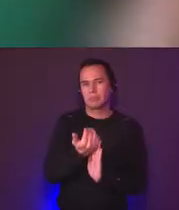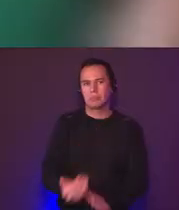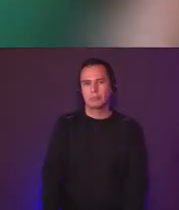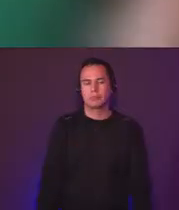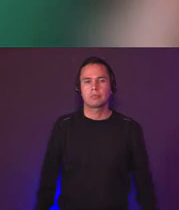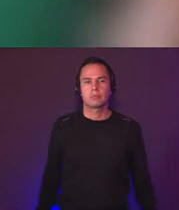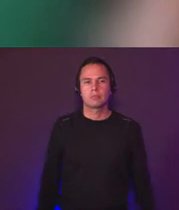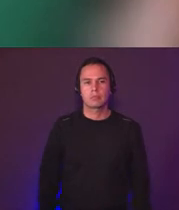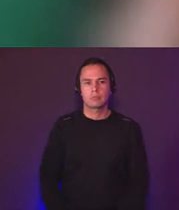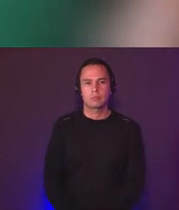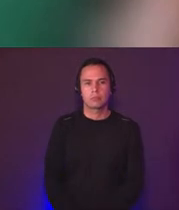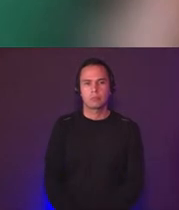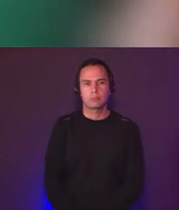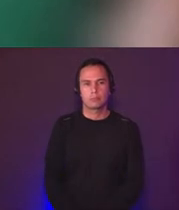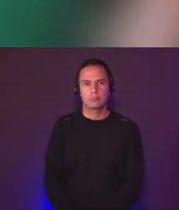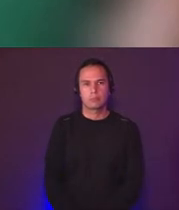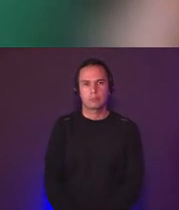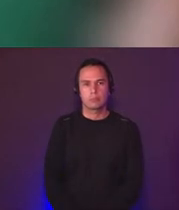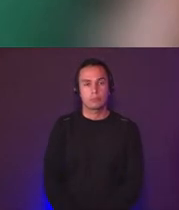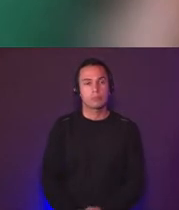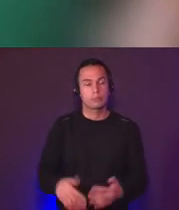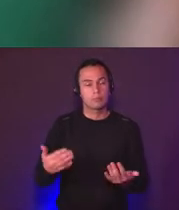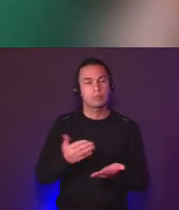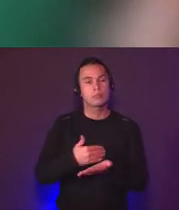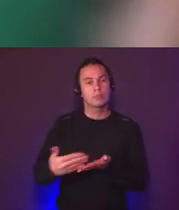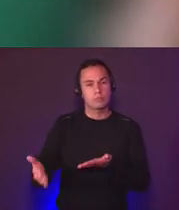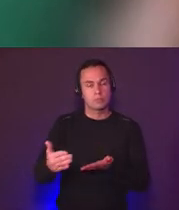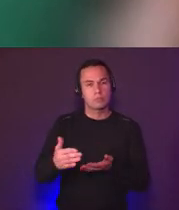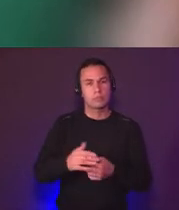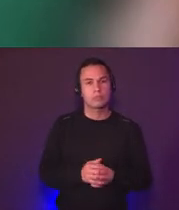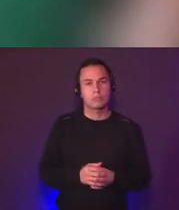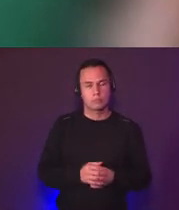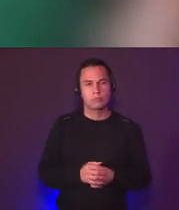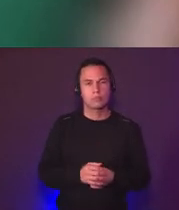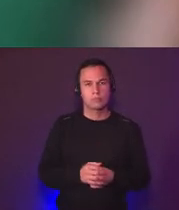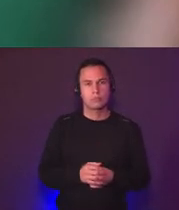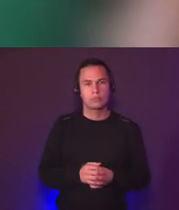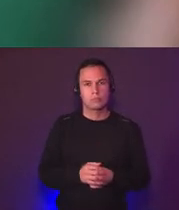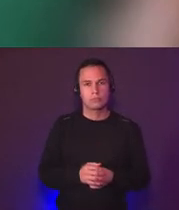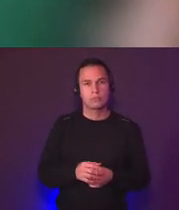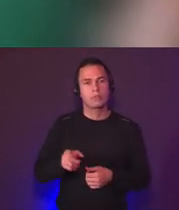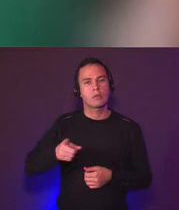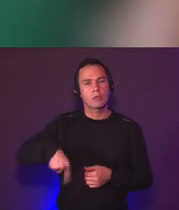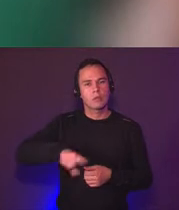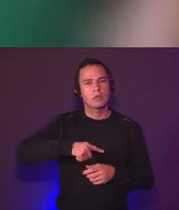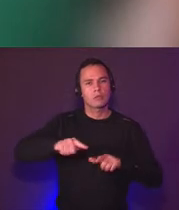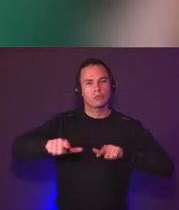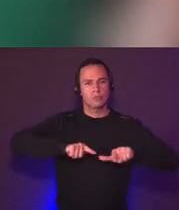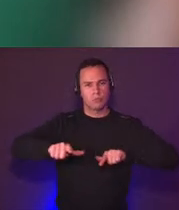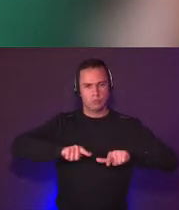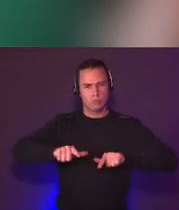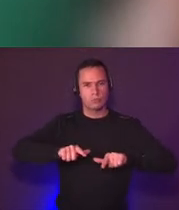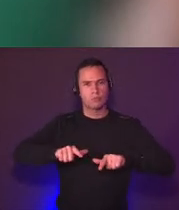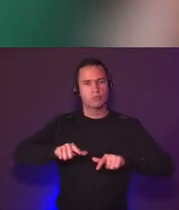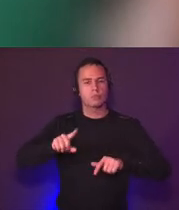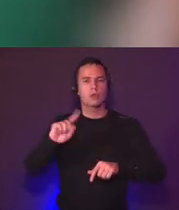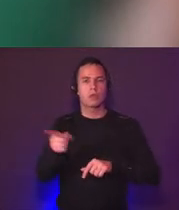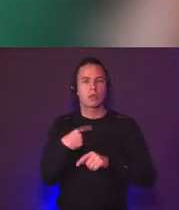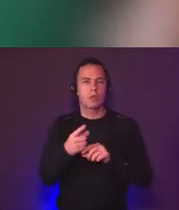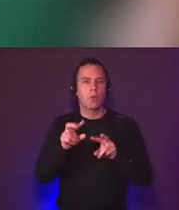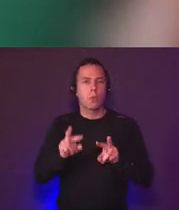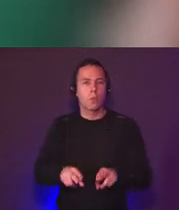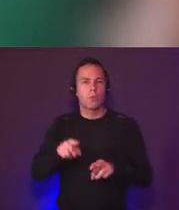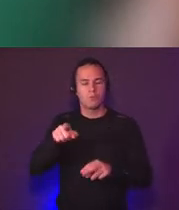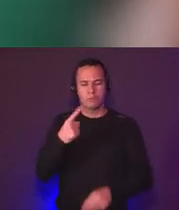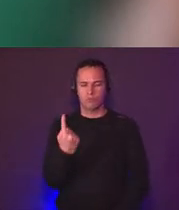Phil initially referred to some of us that work with spreadsheets and database managers as data cowboys.